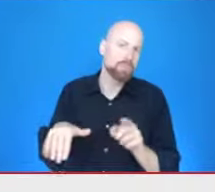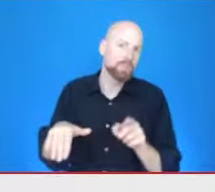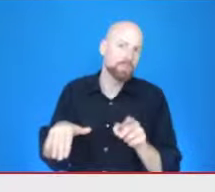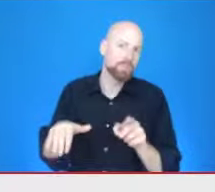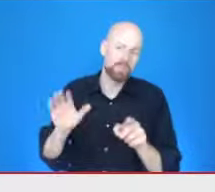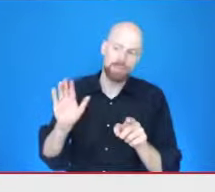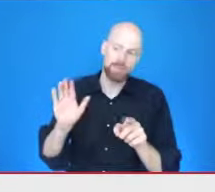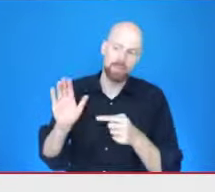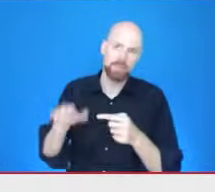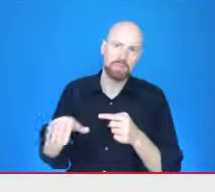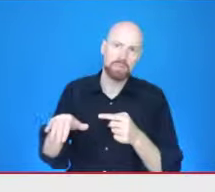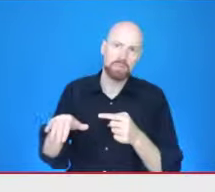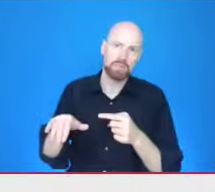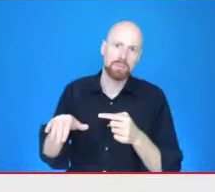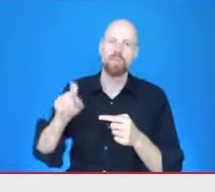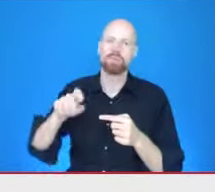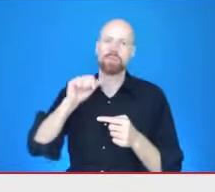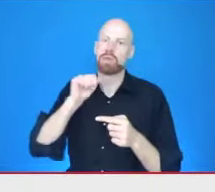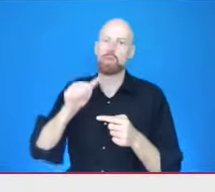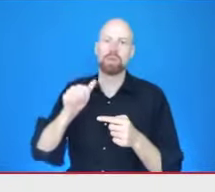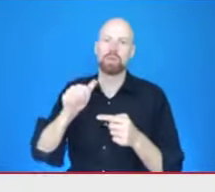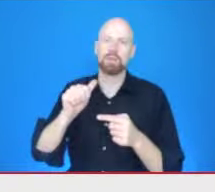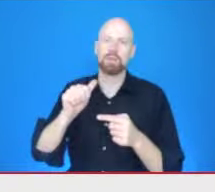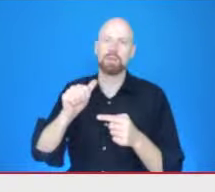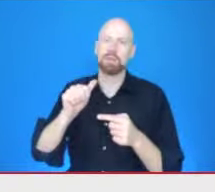Tanaya, are you sitting? Yes.